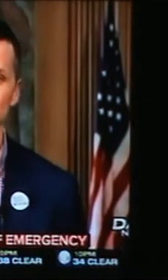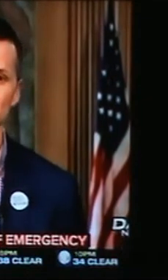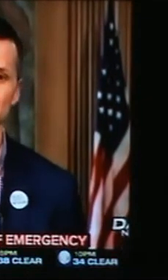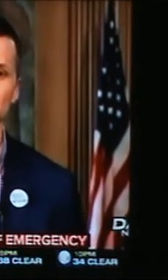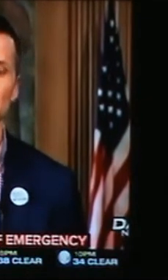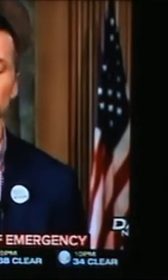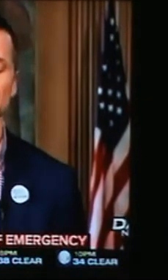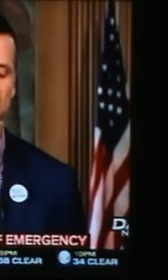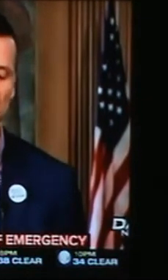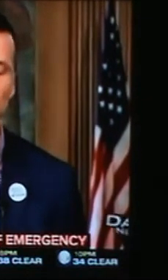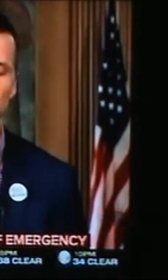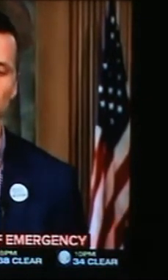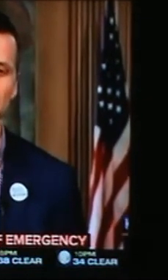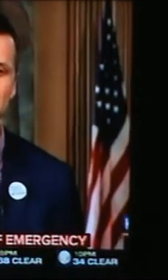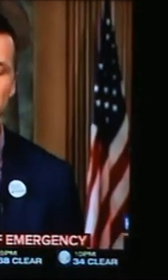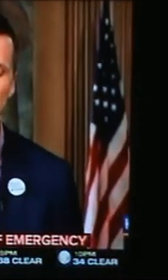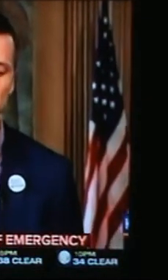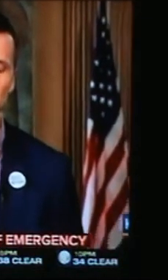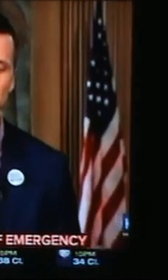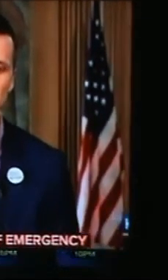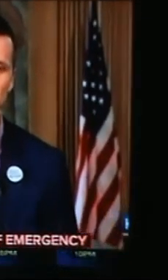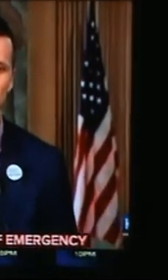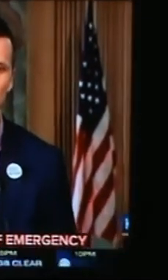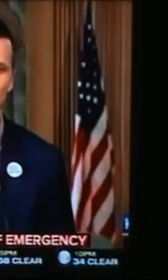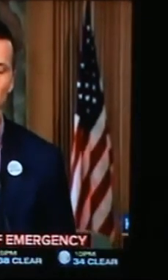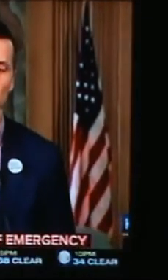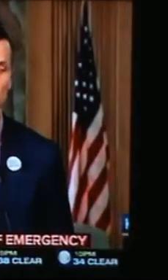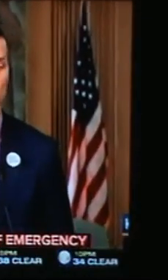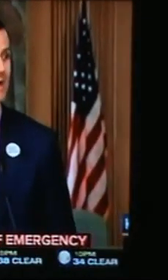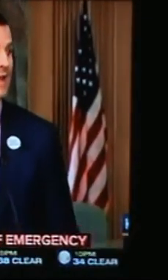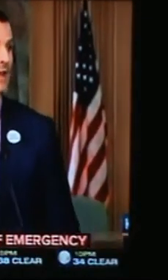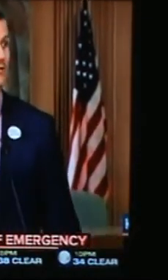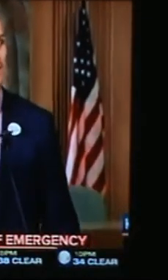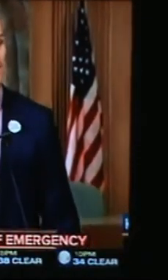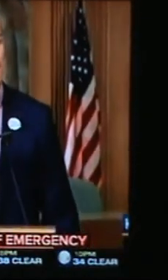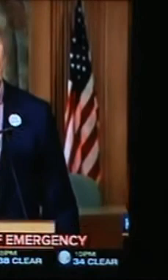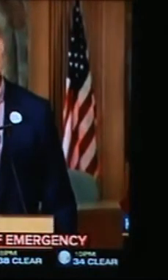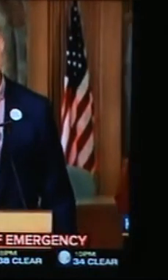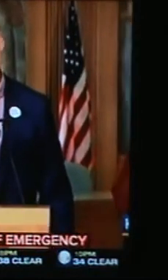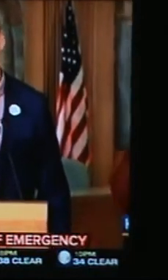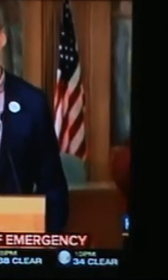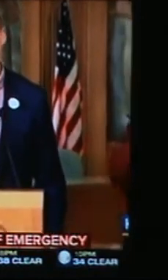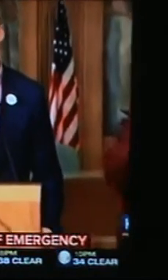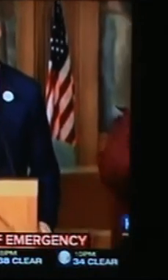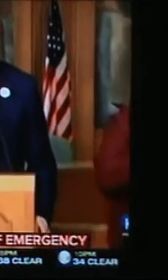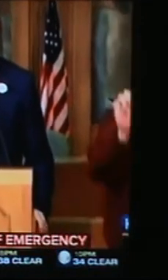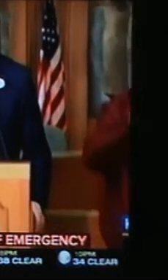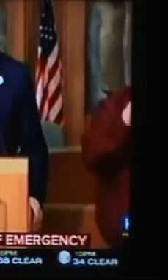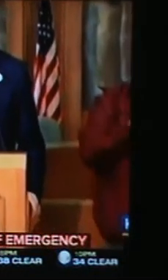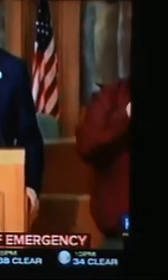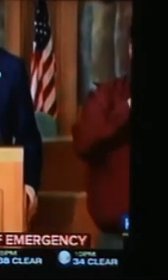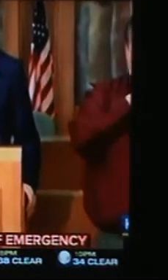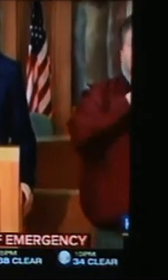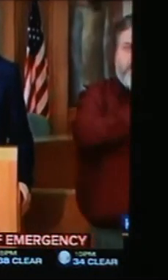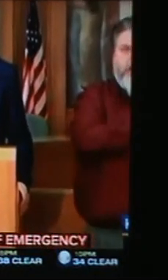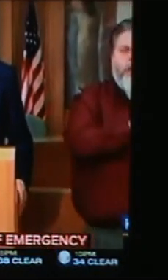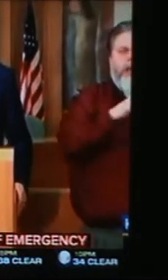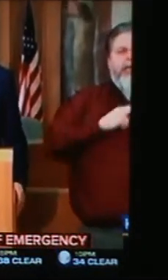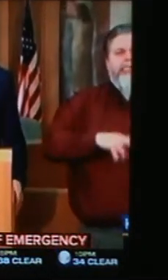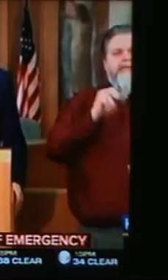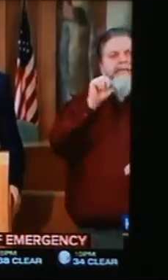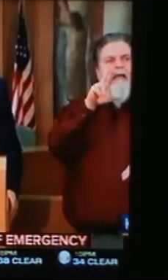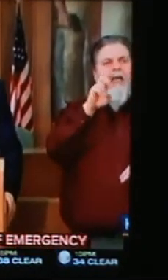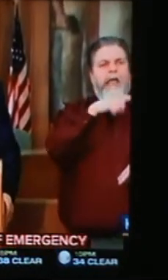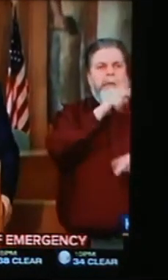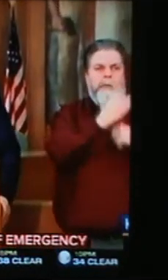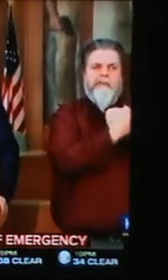into the future. So we're starting with 14 days, and we'll assess from there. But we're going to rely heavily on our partners from the healthcare organizations and the